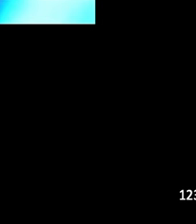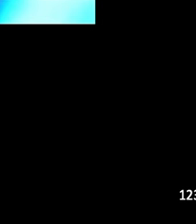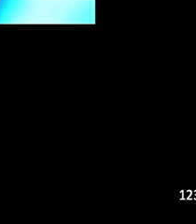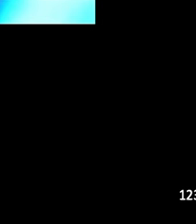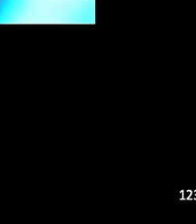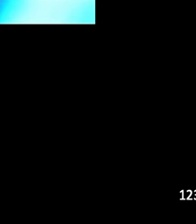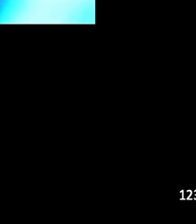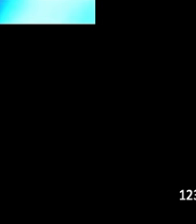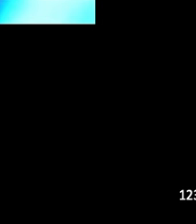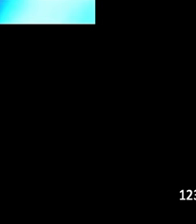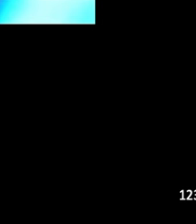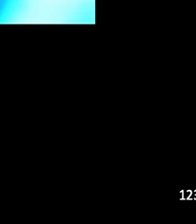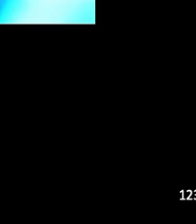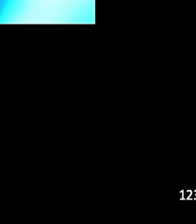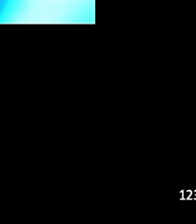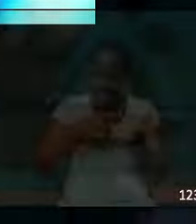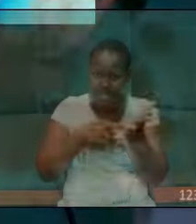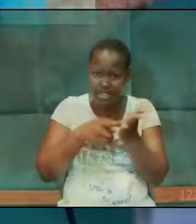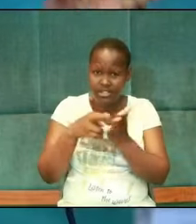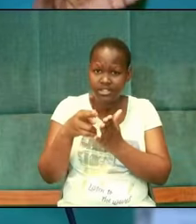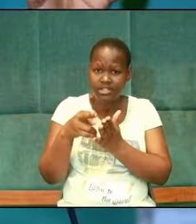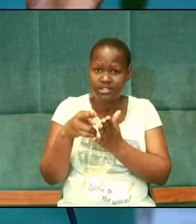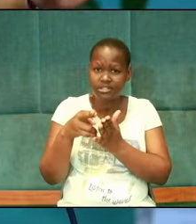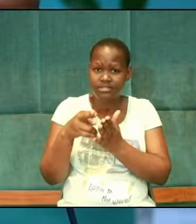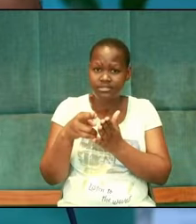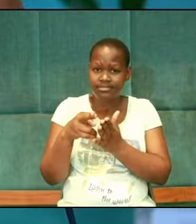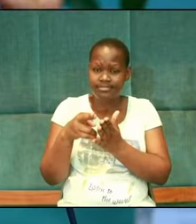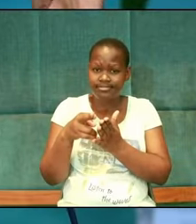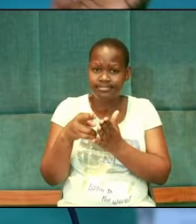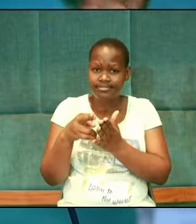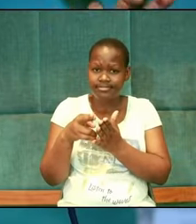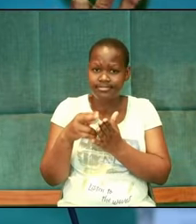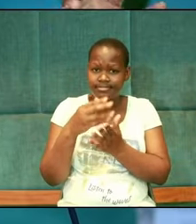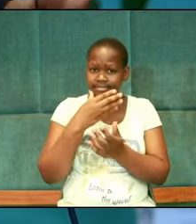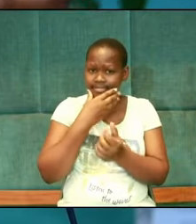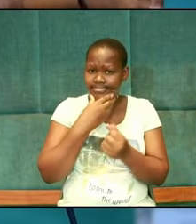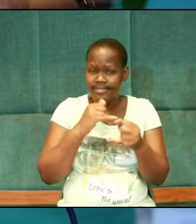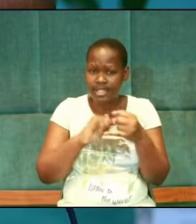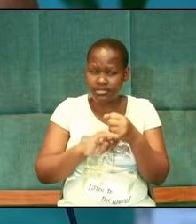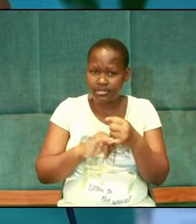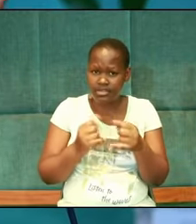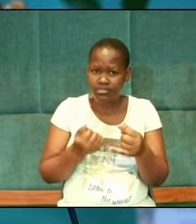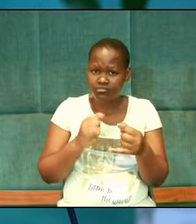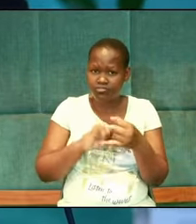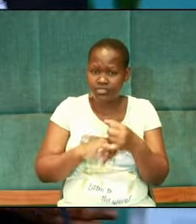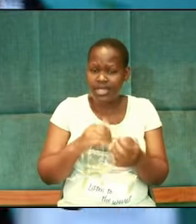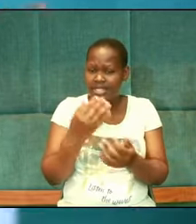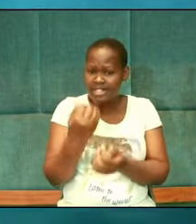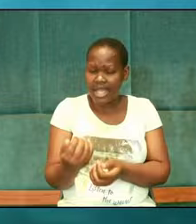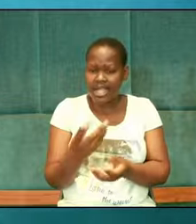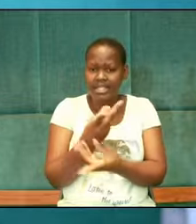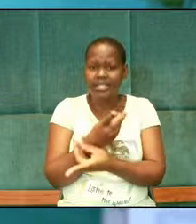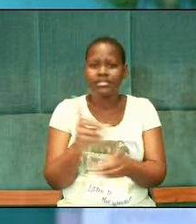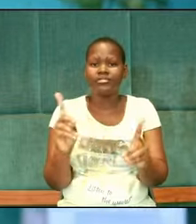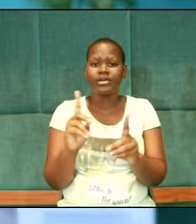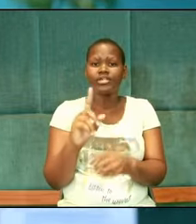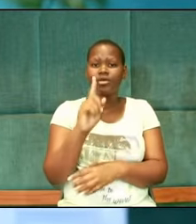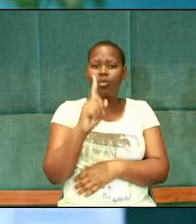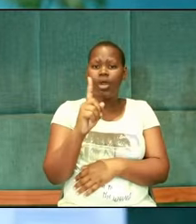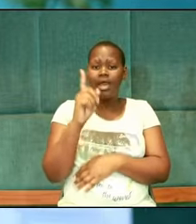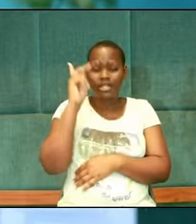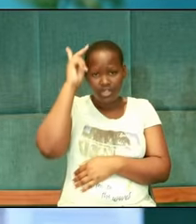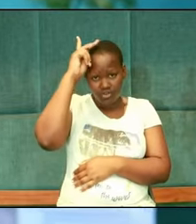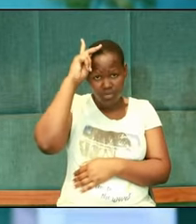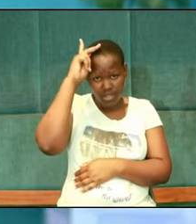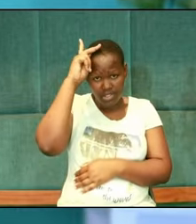knowledge, the righteous wife, the righteous husband, the righteous child will be delivered. Why is your marriage